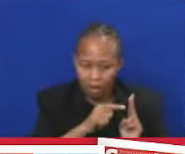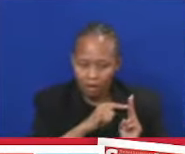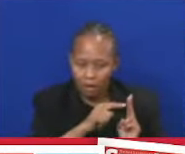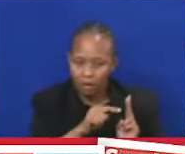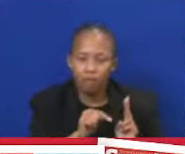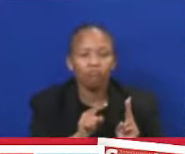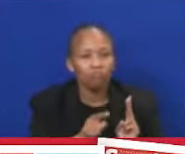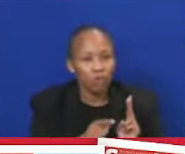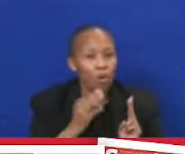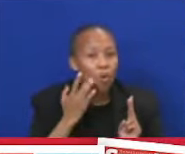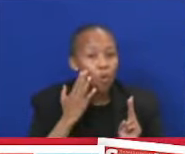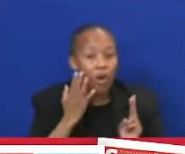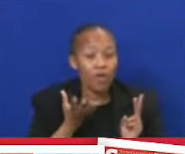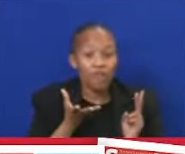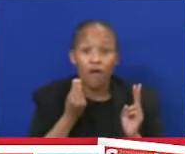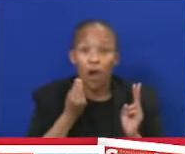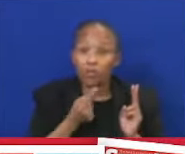there?